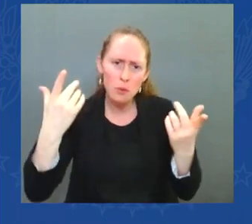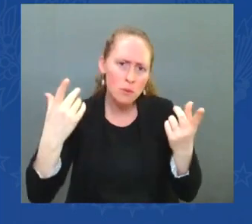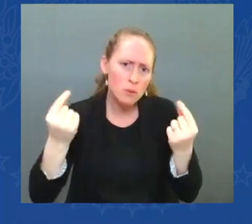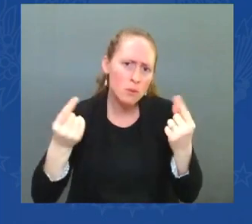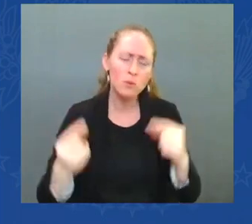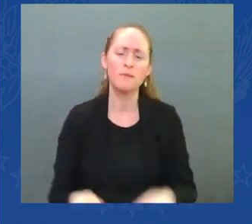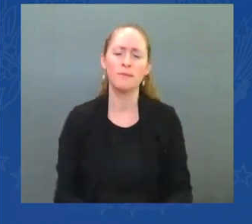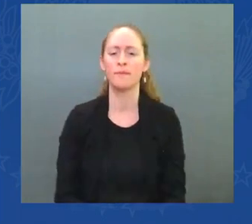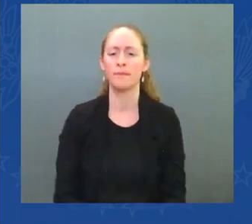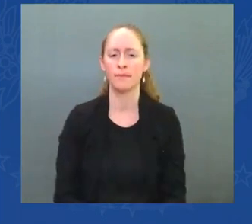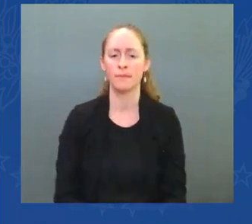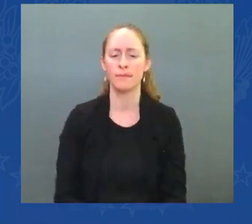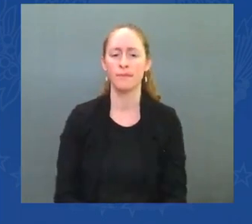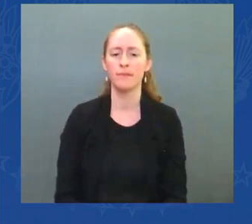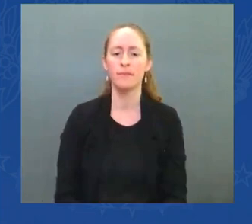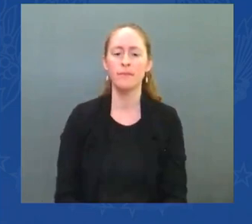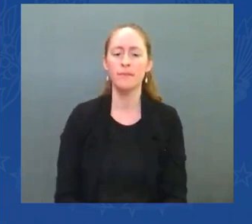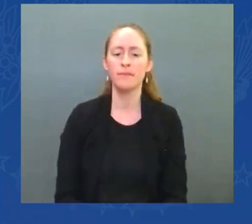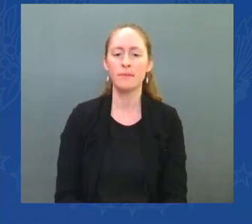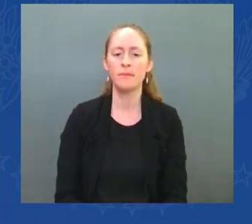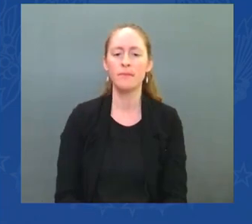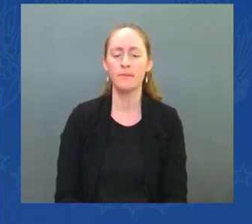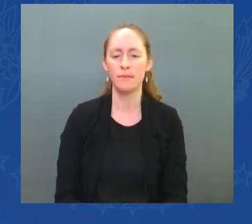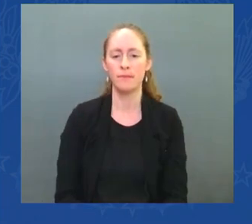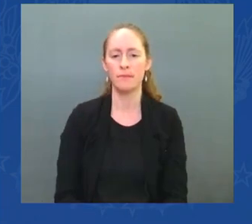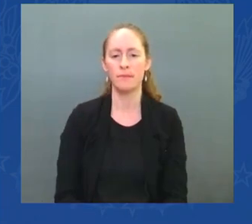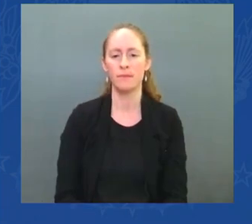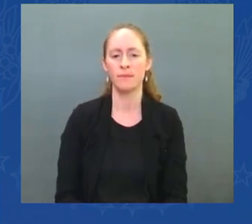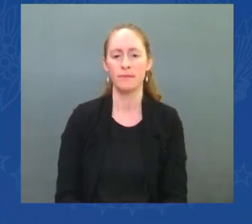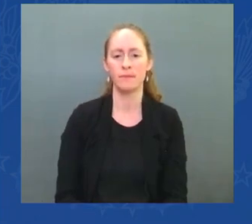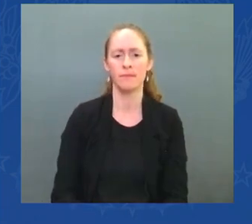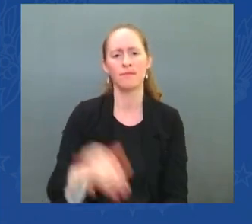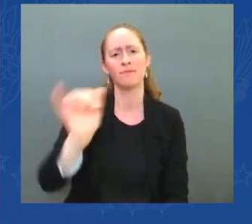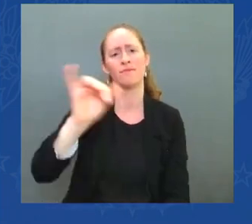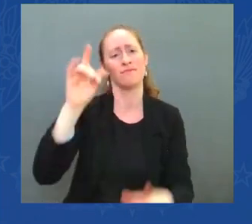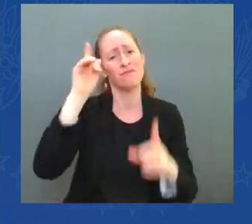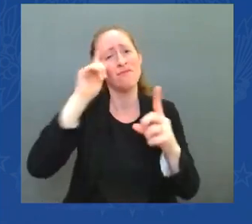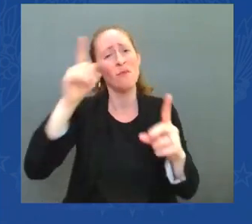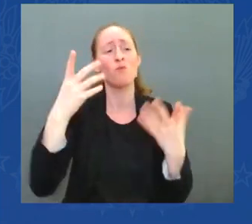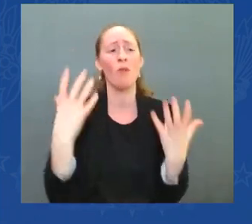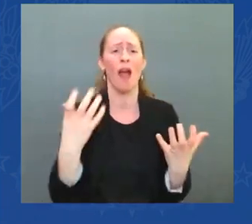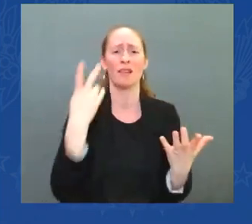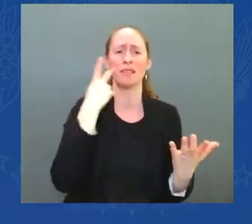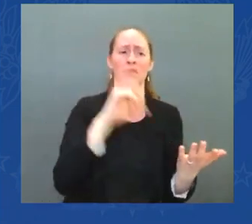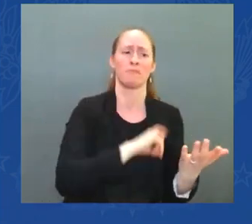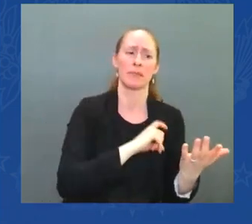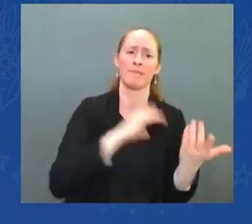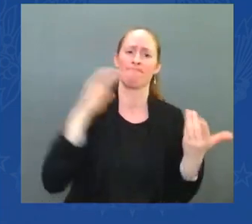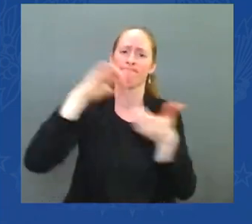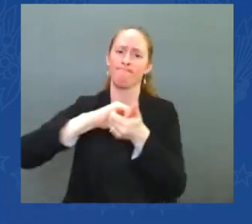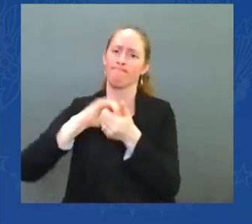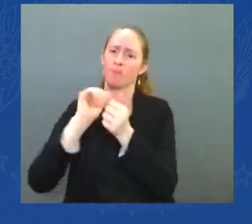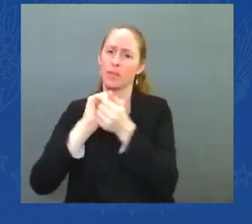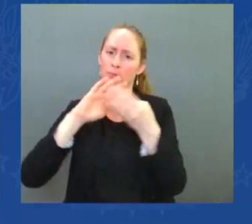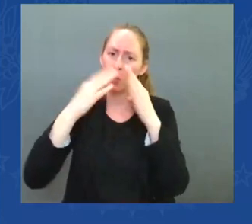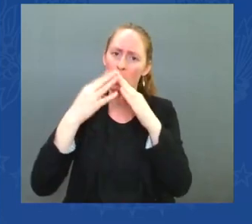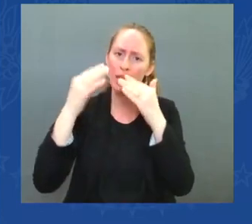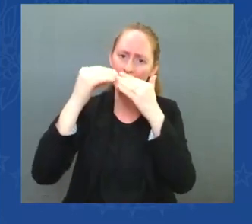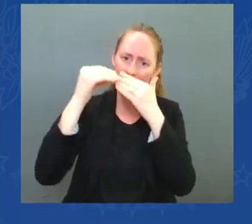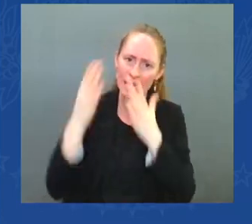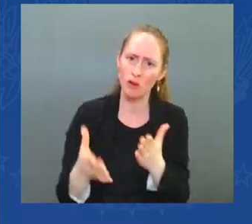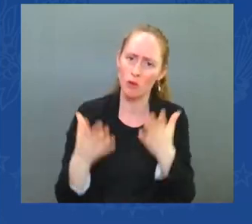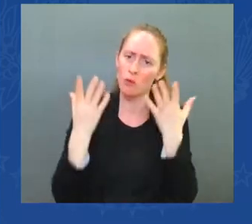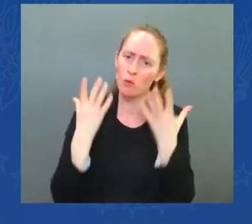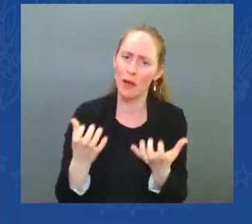who are the most likely to commit a gun crime or become victims of gun crime. Get to them early. It works.